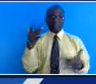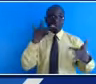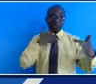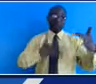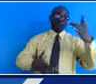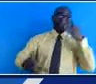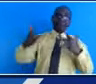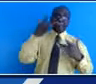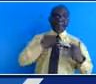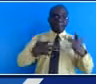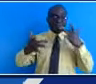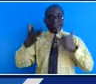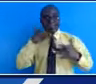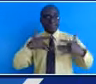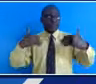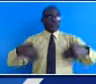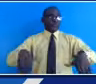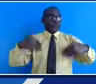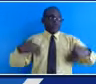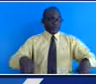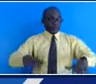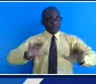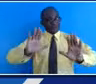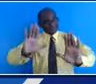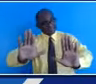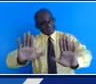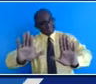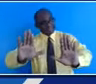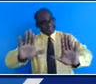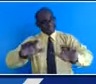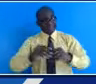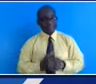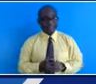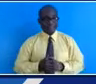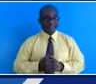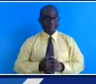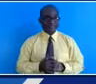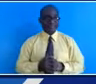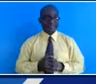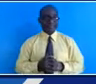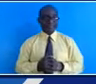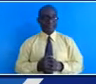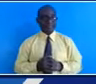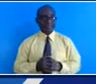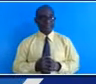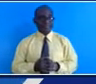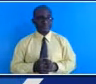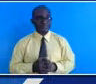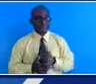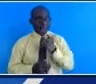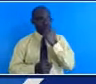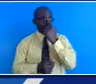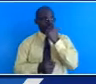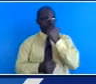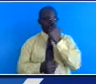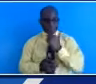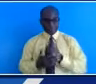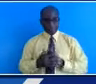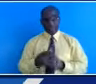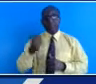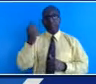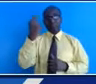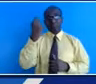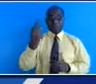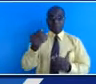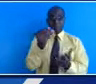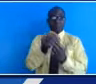the profit margin is such in the restaurant business that you don't have a lot of margin to work with. And since the